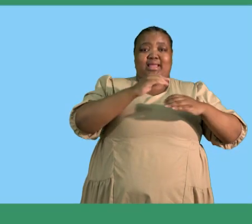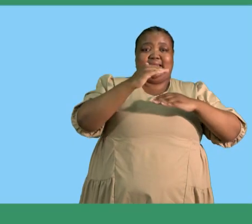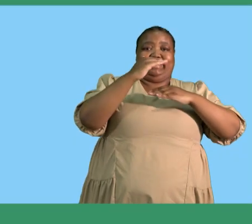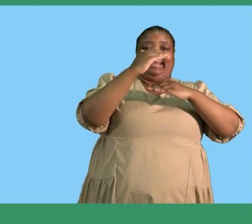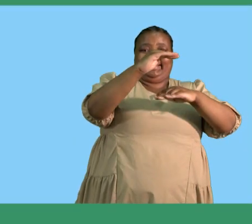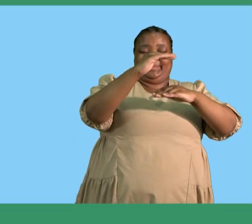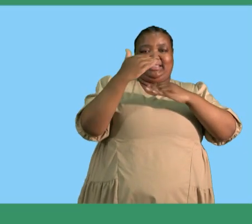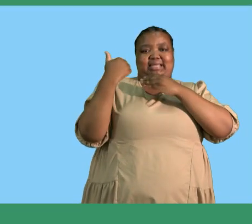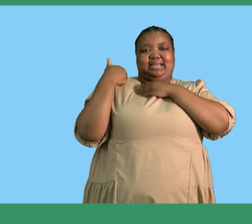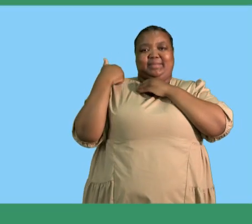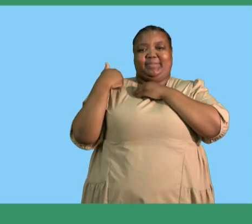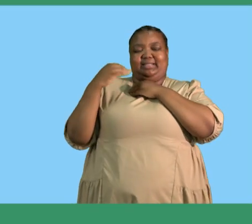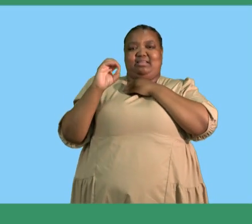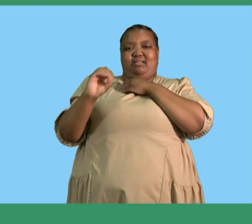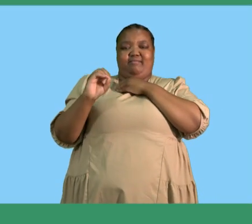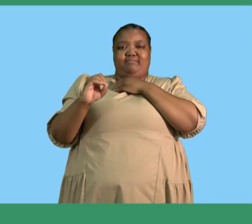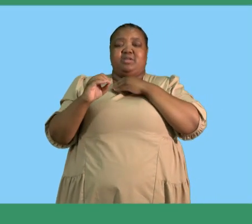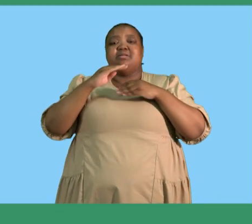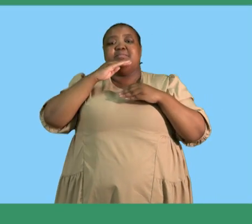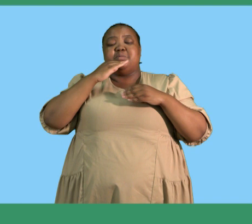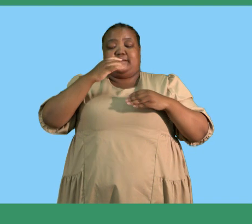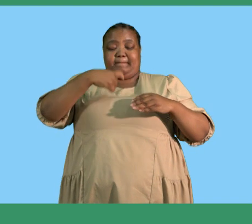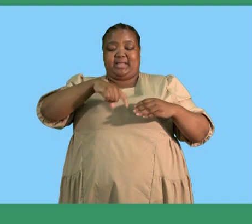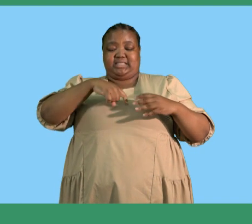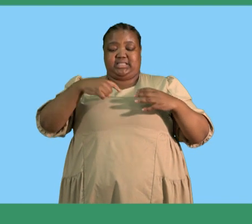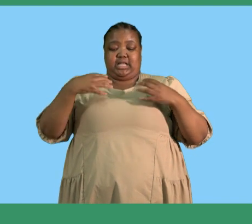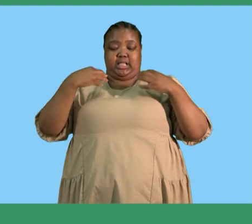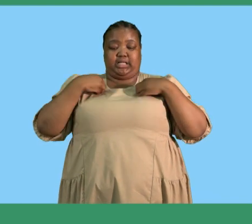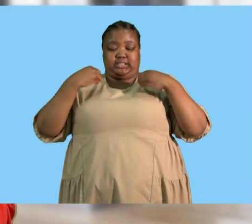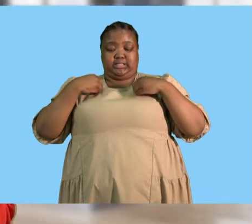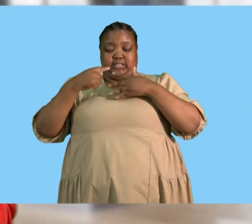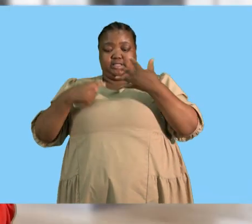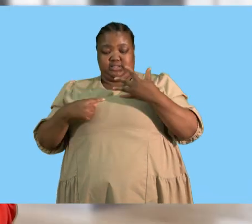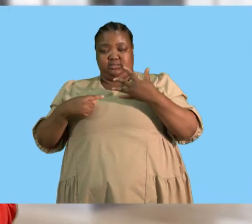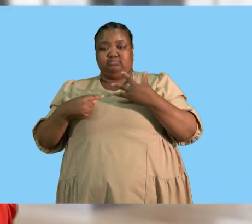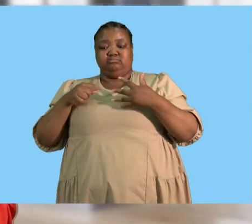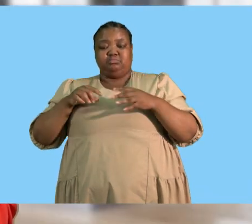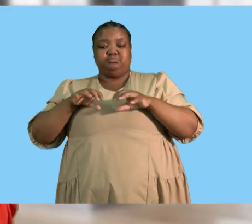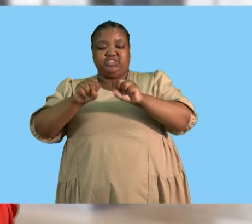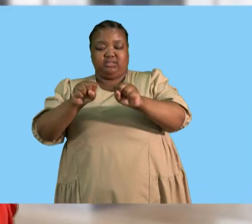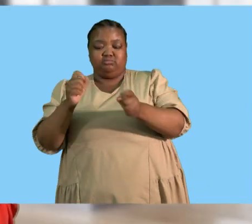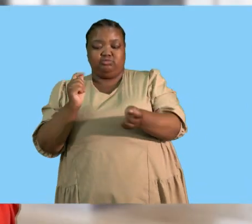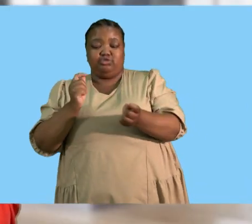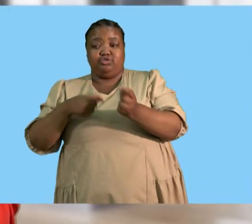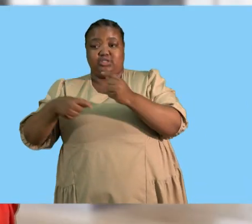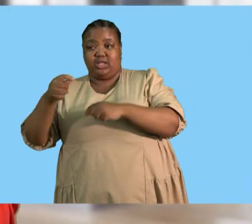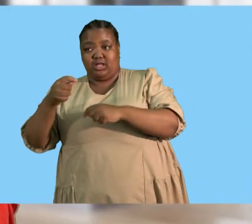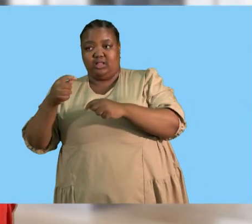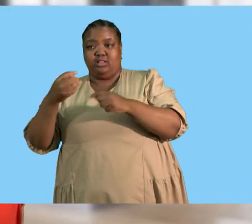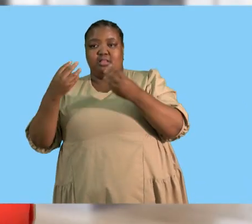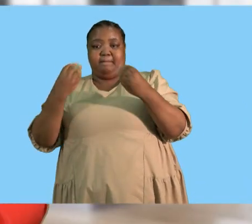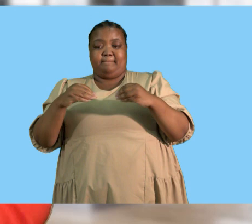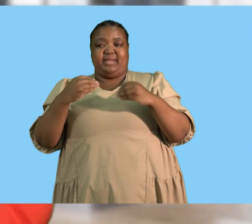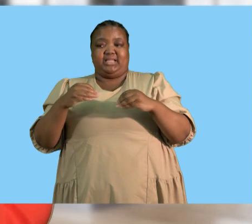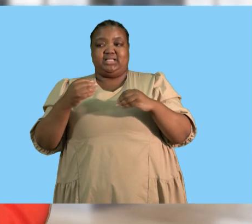have limited liability. So it means your personal assets are not at risk of being seized when the business